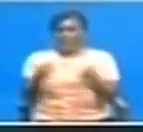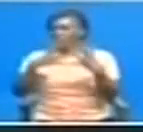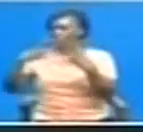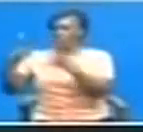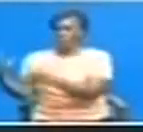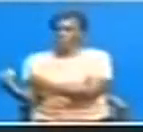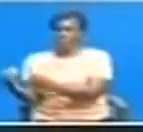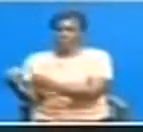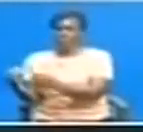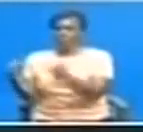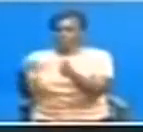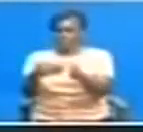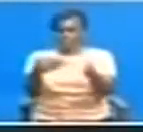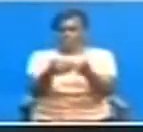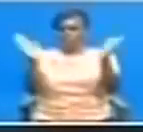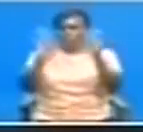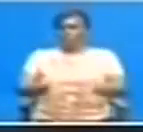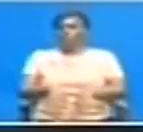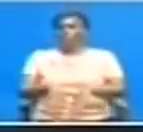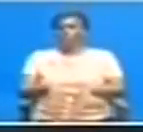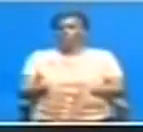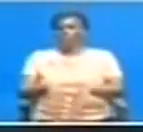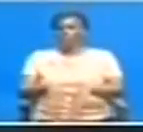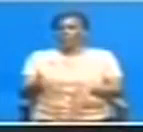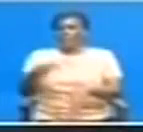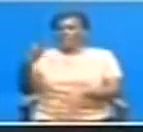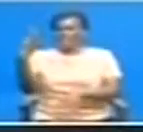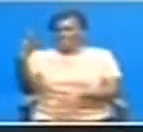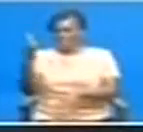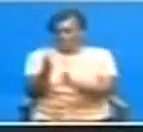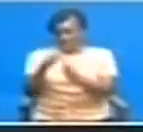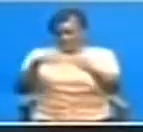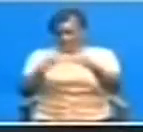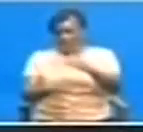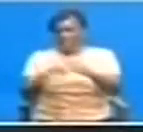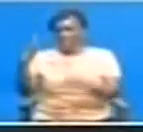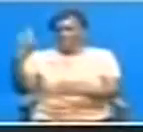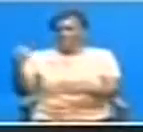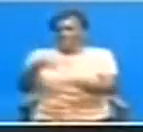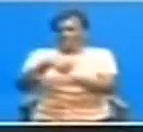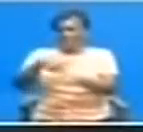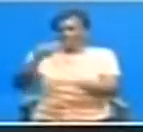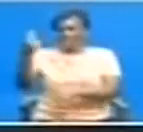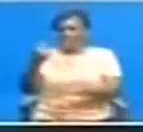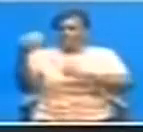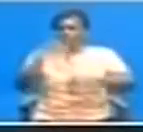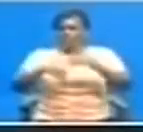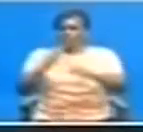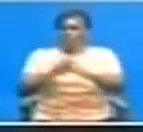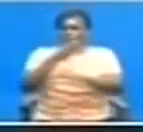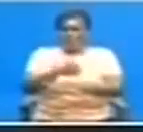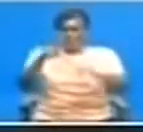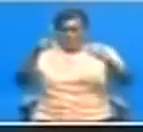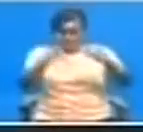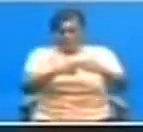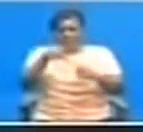disappear and obstacles vanish. In less than 30 hours, Kenyans from all walks of life have contributed over